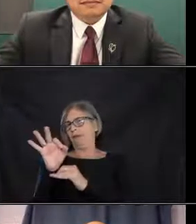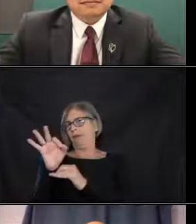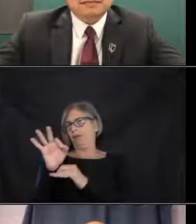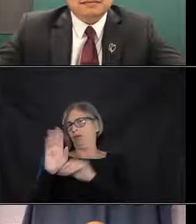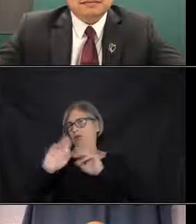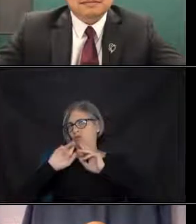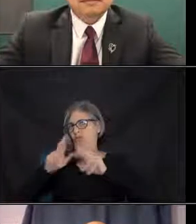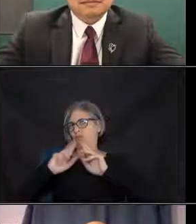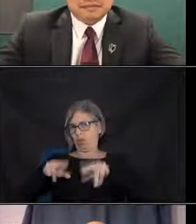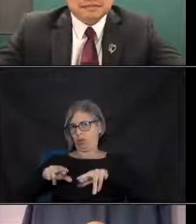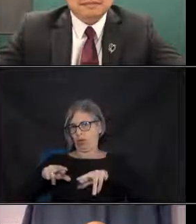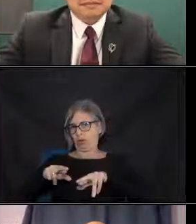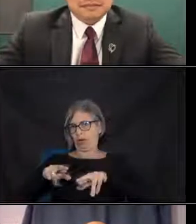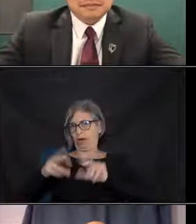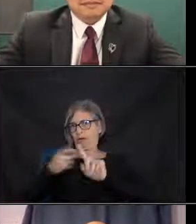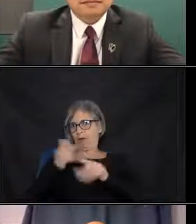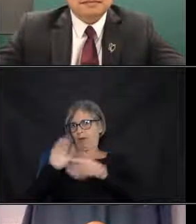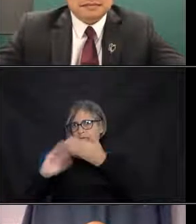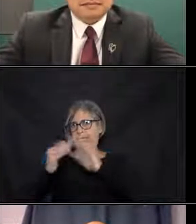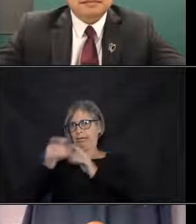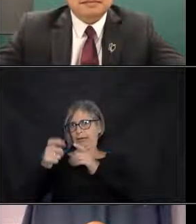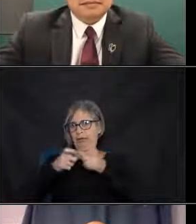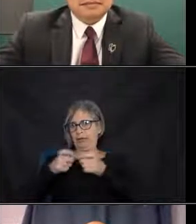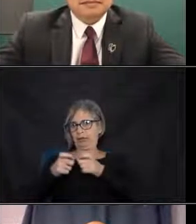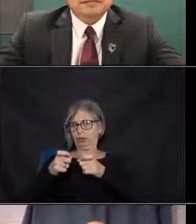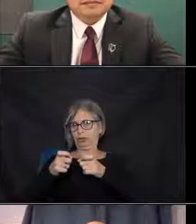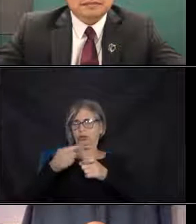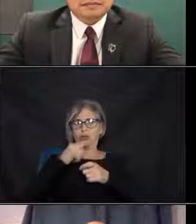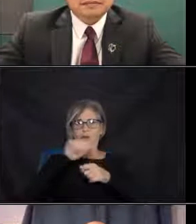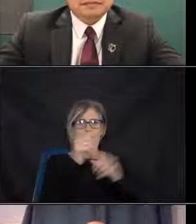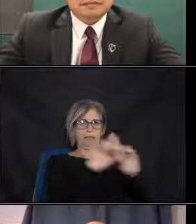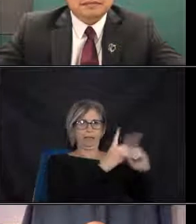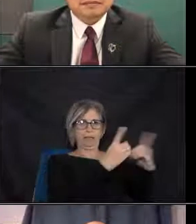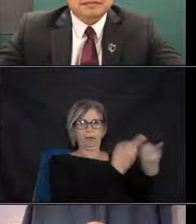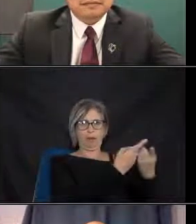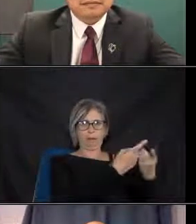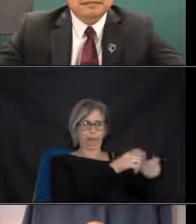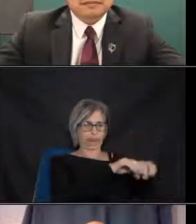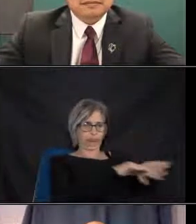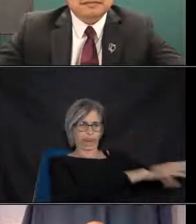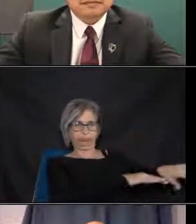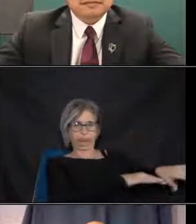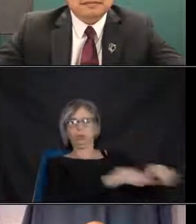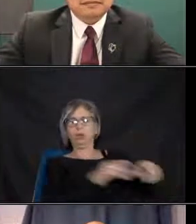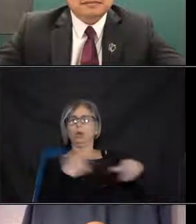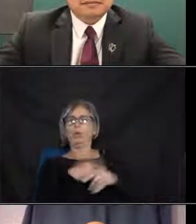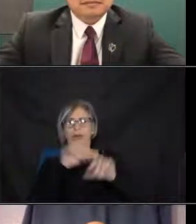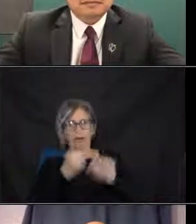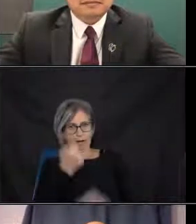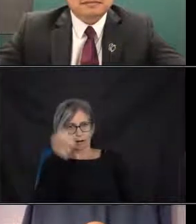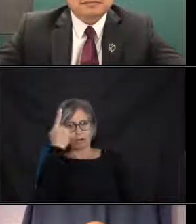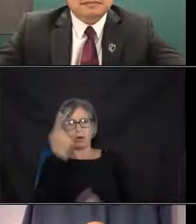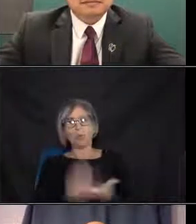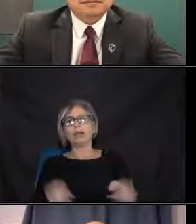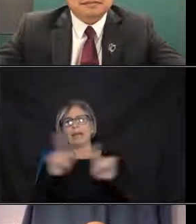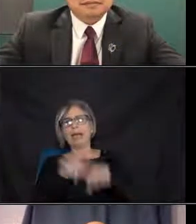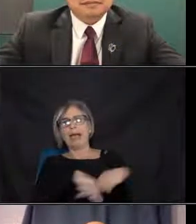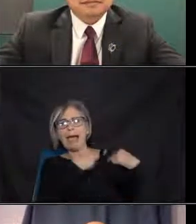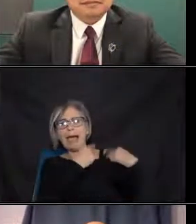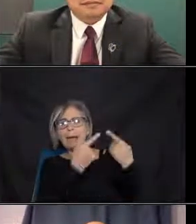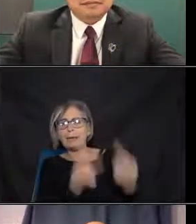reporting from the city manager to the different departments so that we can understand what has happened, what